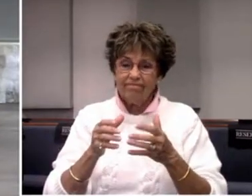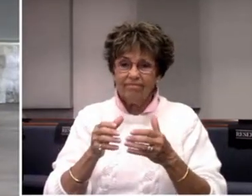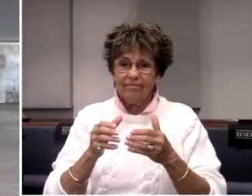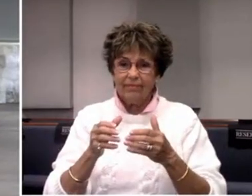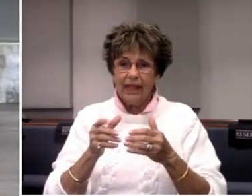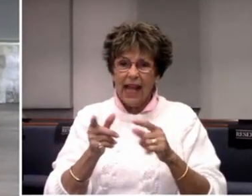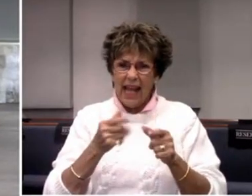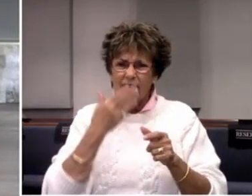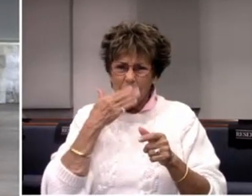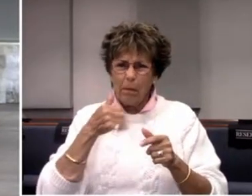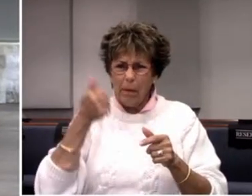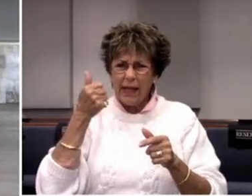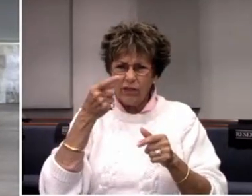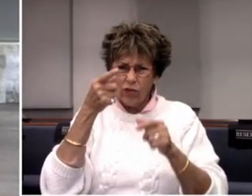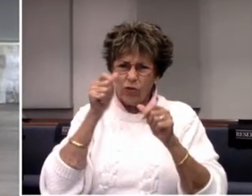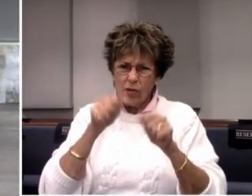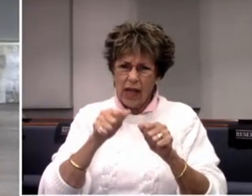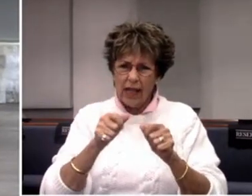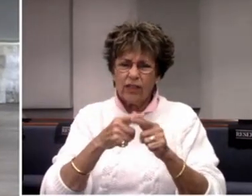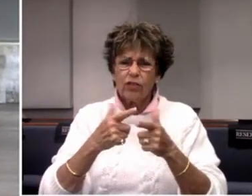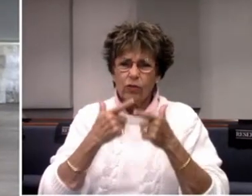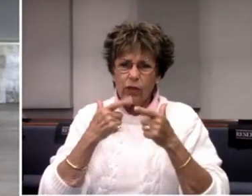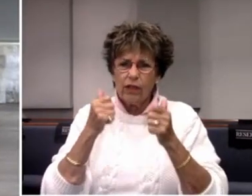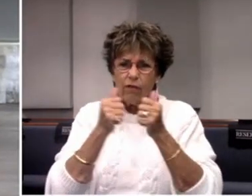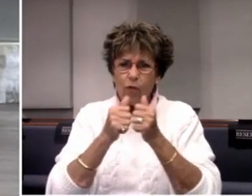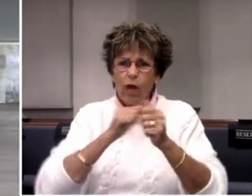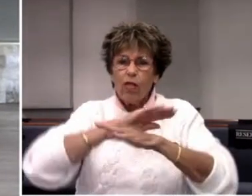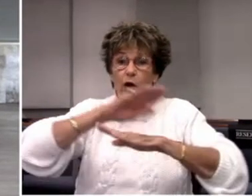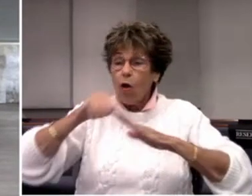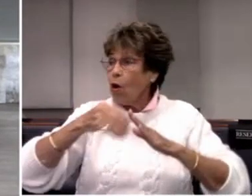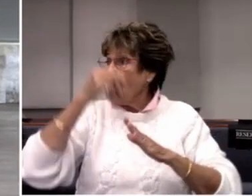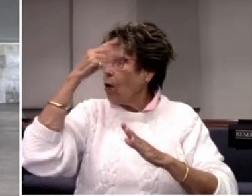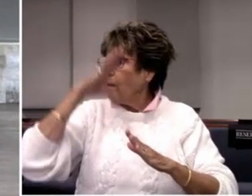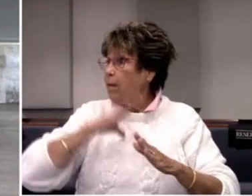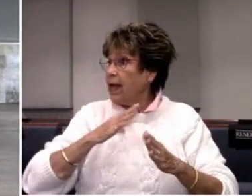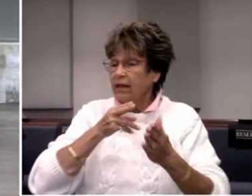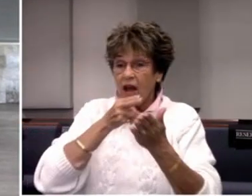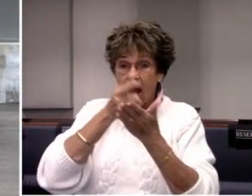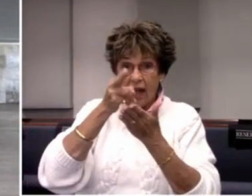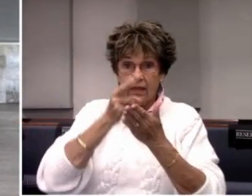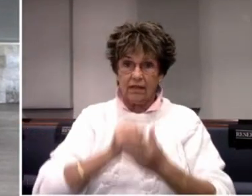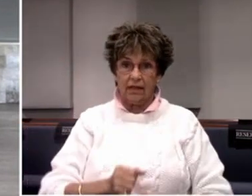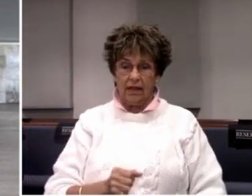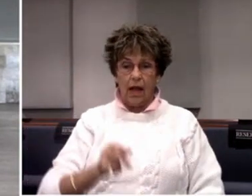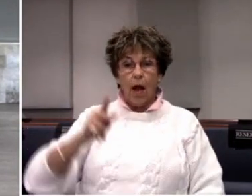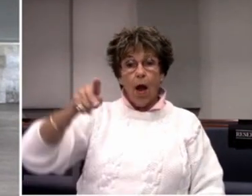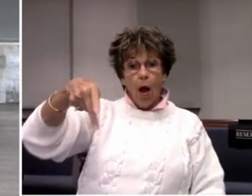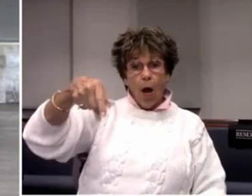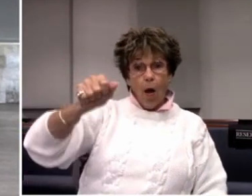get some thoughts here, and we'll be finished. Paul was a realist, all right? It's not